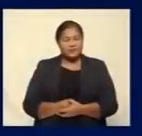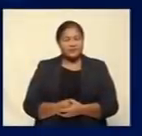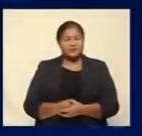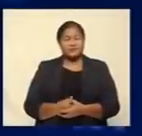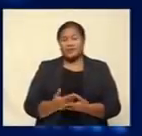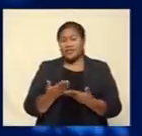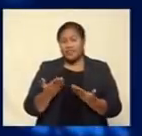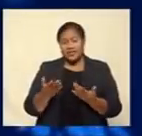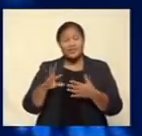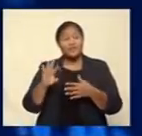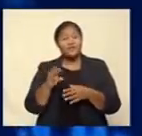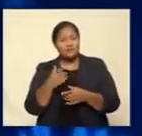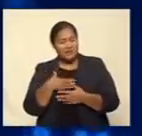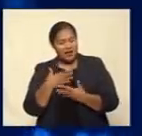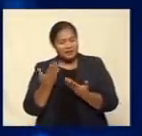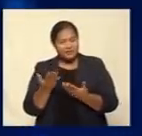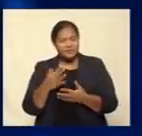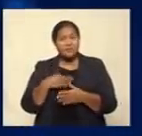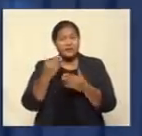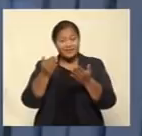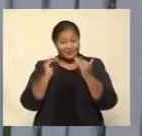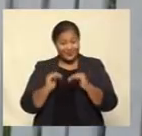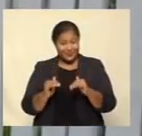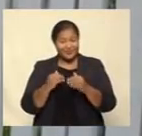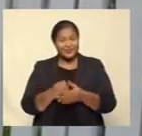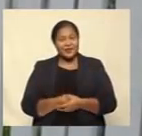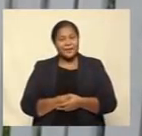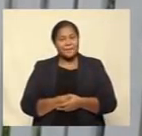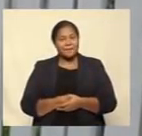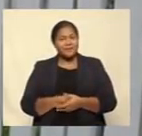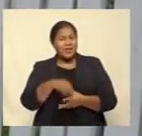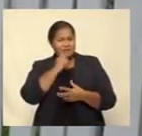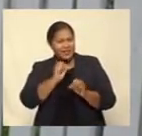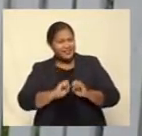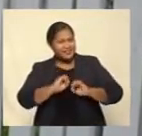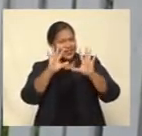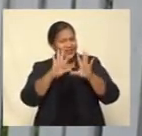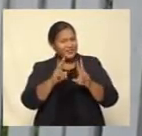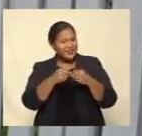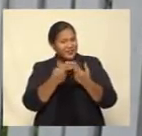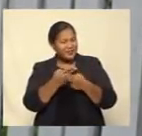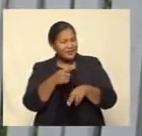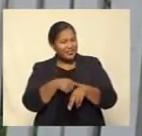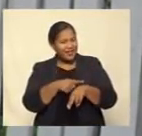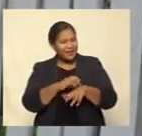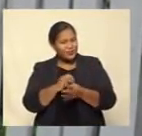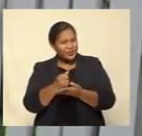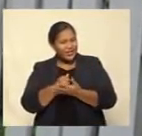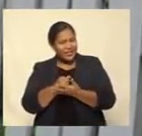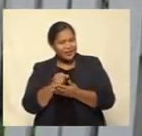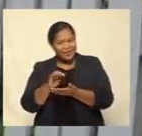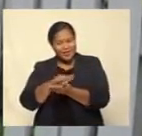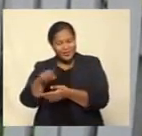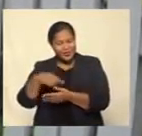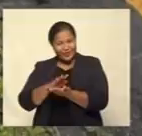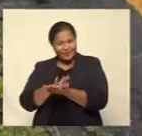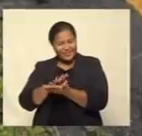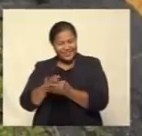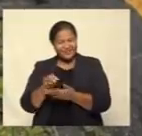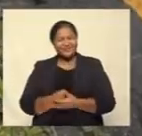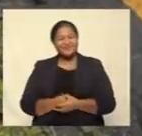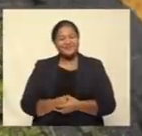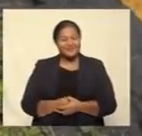That is the latest from my end, but coming up after the break, men sacrifices family time to keep Suva city clean. Stay with